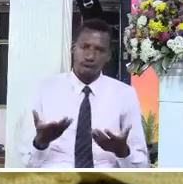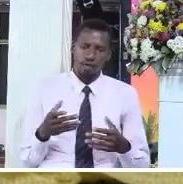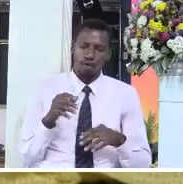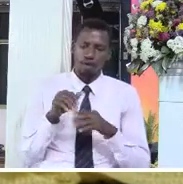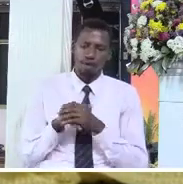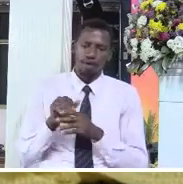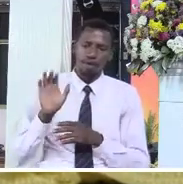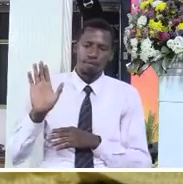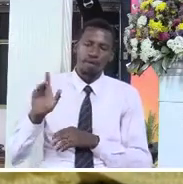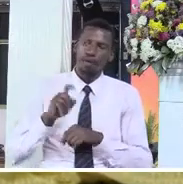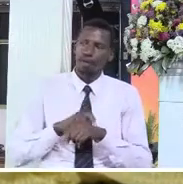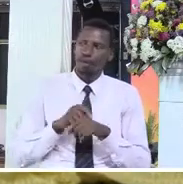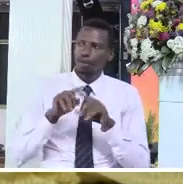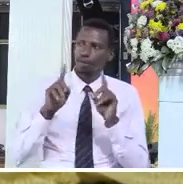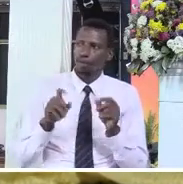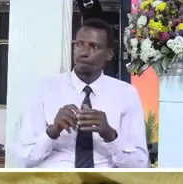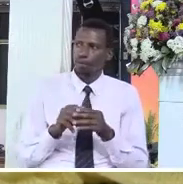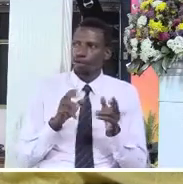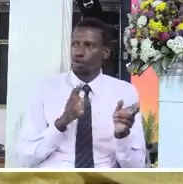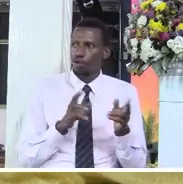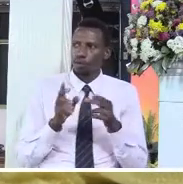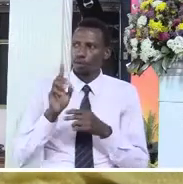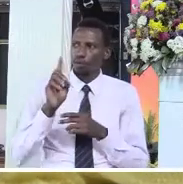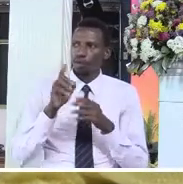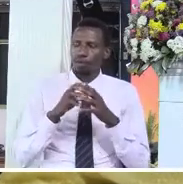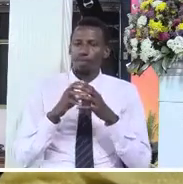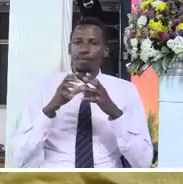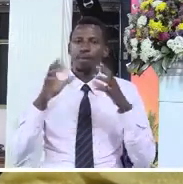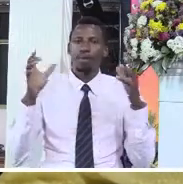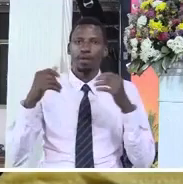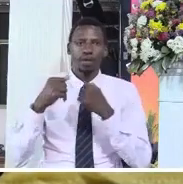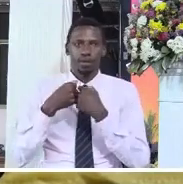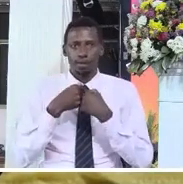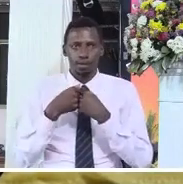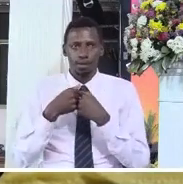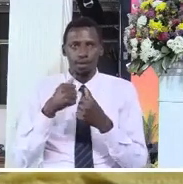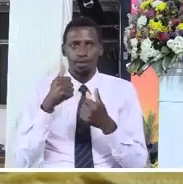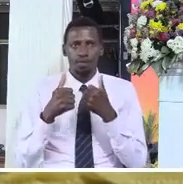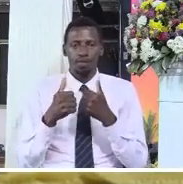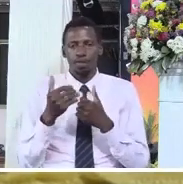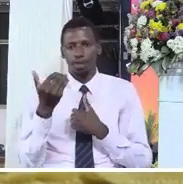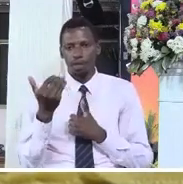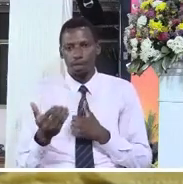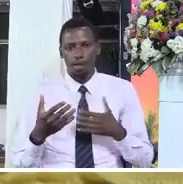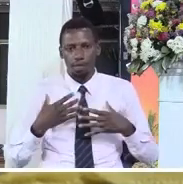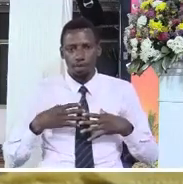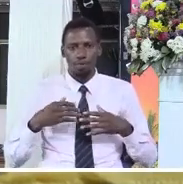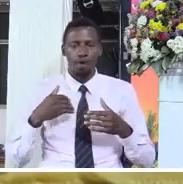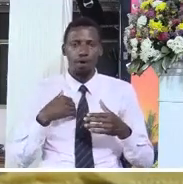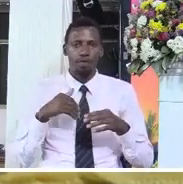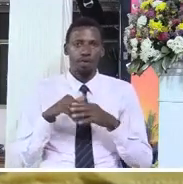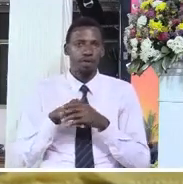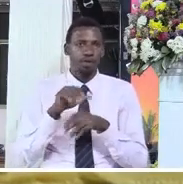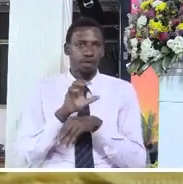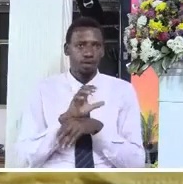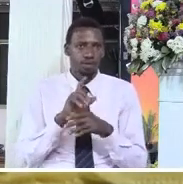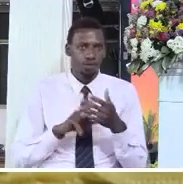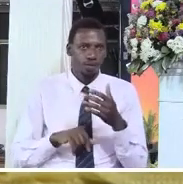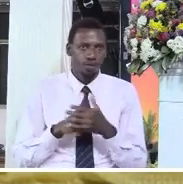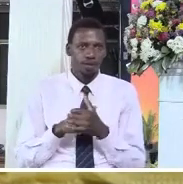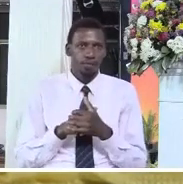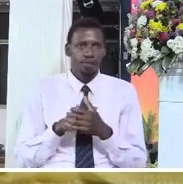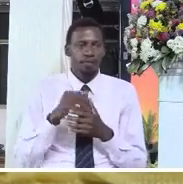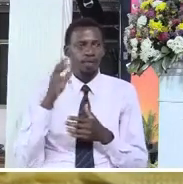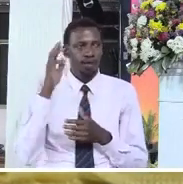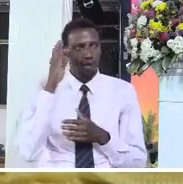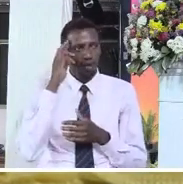time? Normally, one of the biggest challenges young people would face in church is being